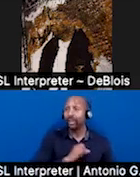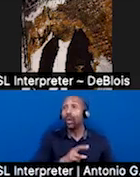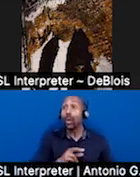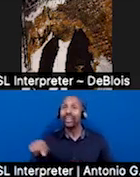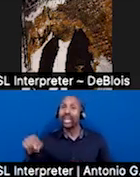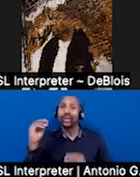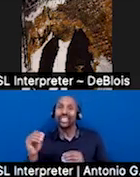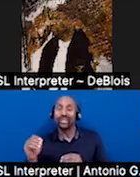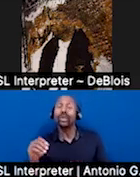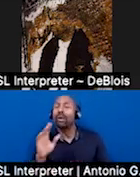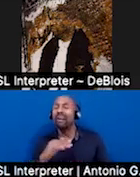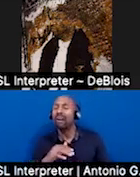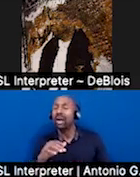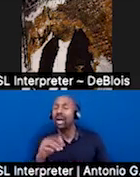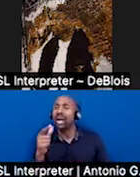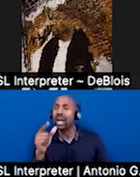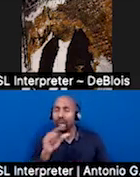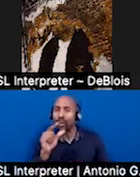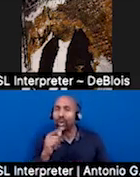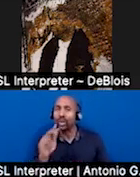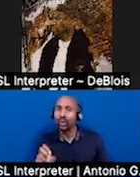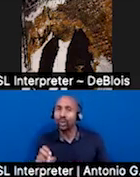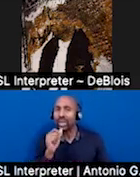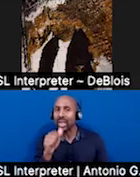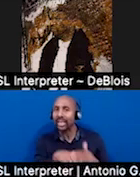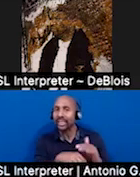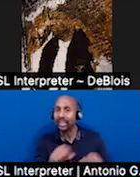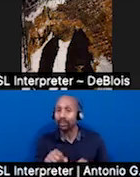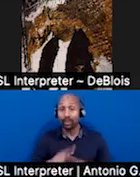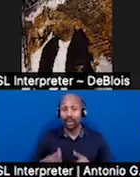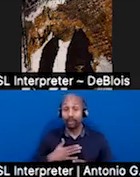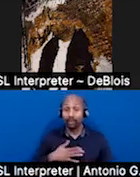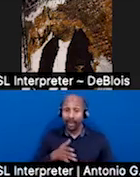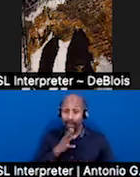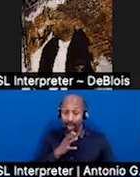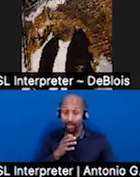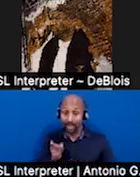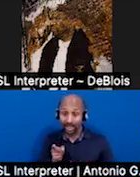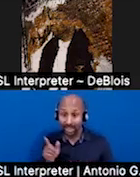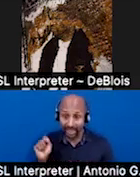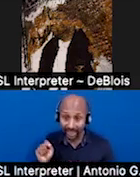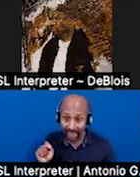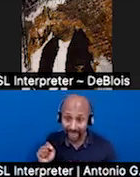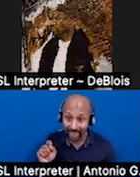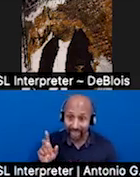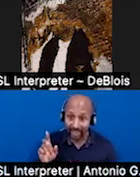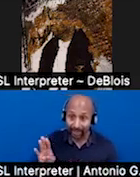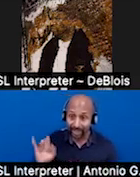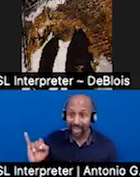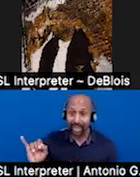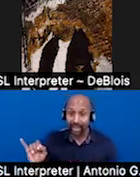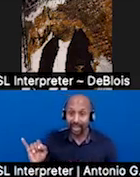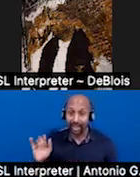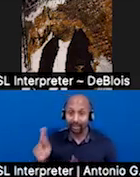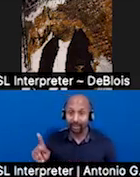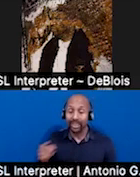my mom, who is also a TBI, says, some people are Google savvy. They might say Microsoft is a bad idea and